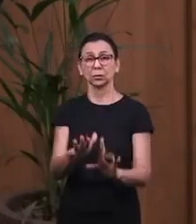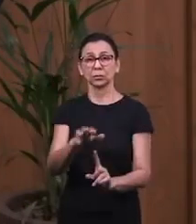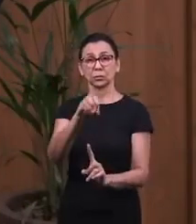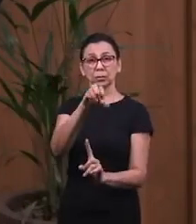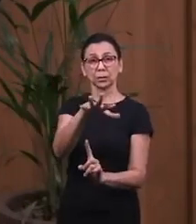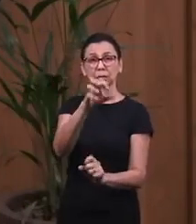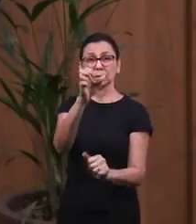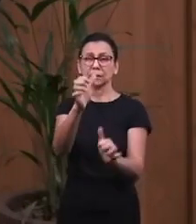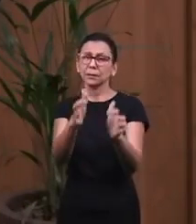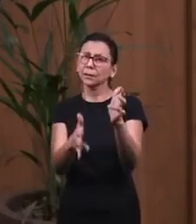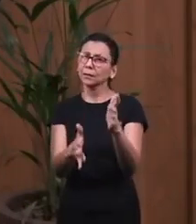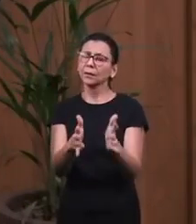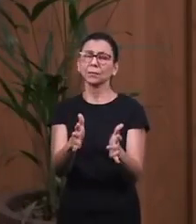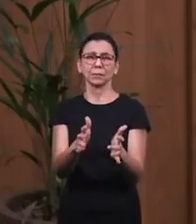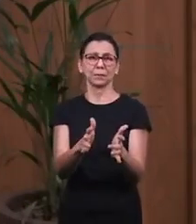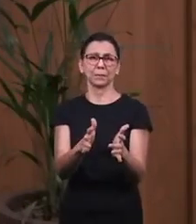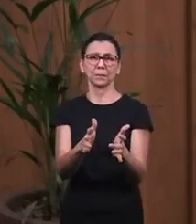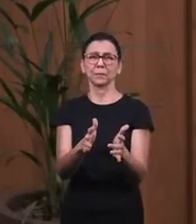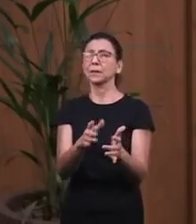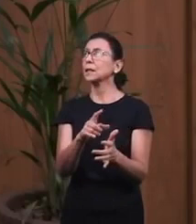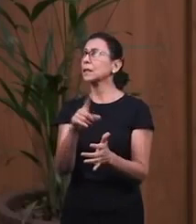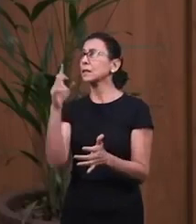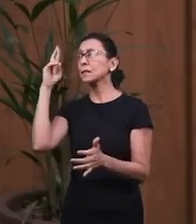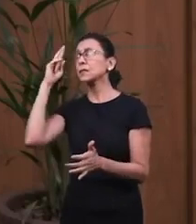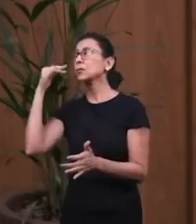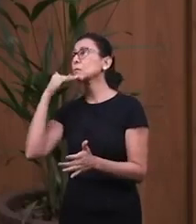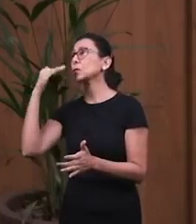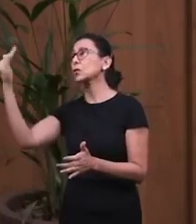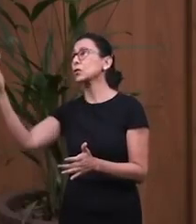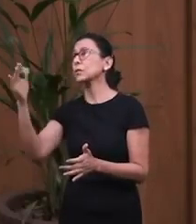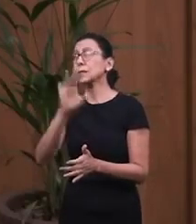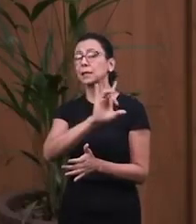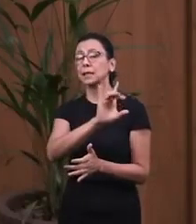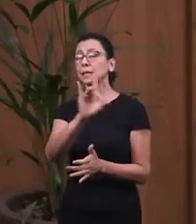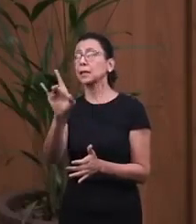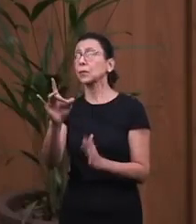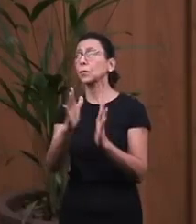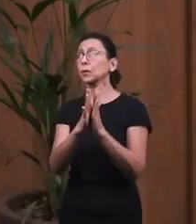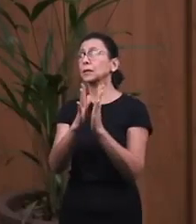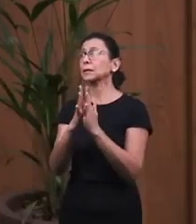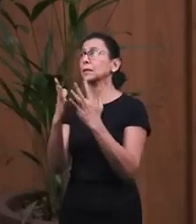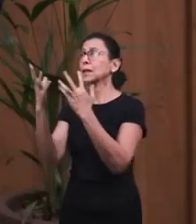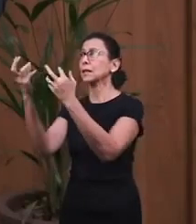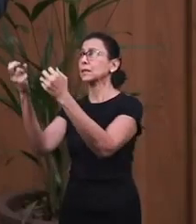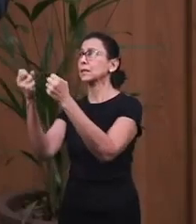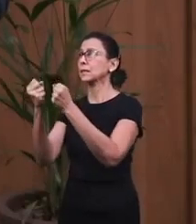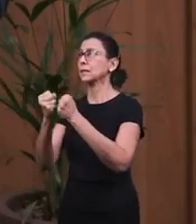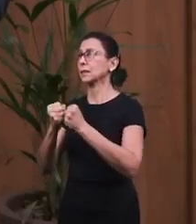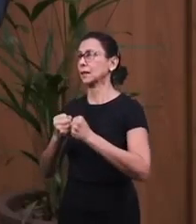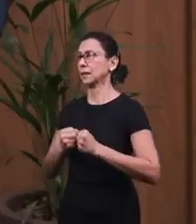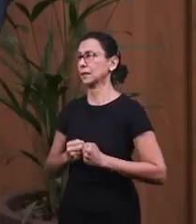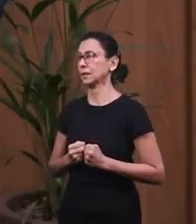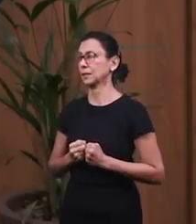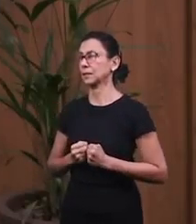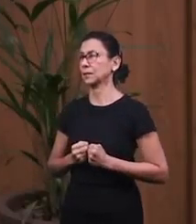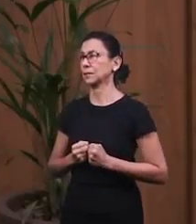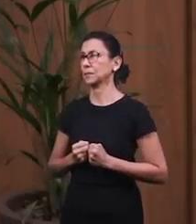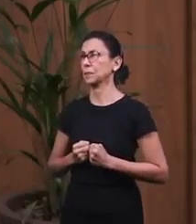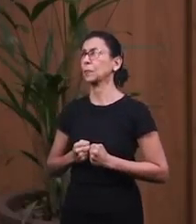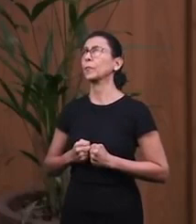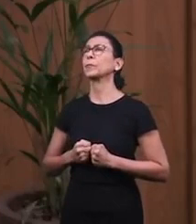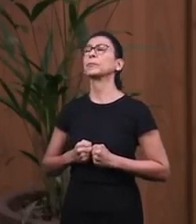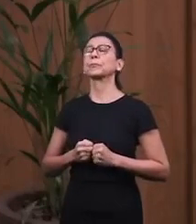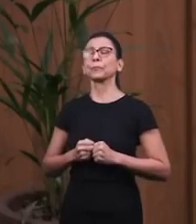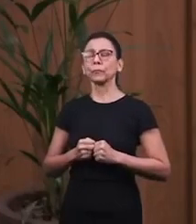Accept their prayers, Lord. And those who are surrendering more than their prayers, those who are surrendering their lives to